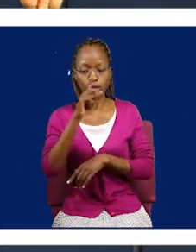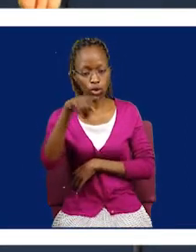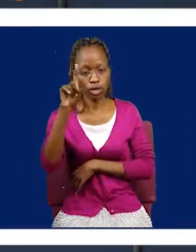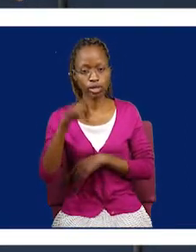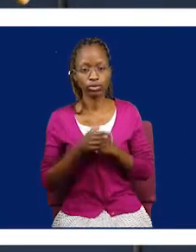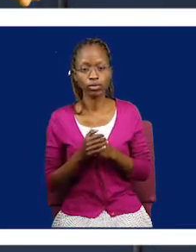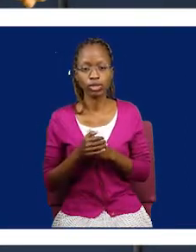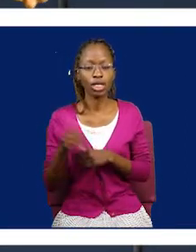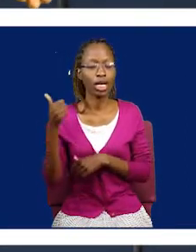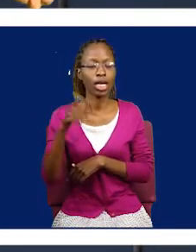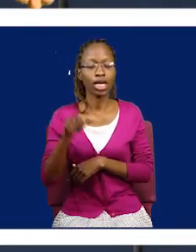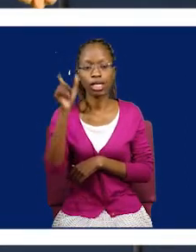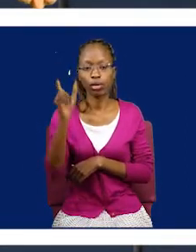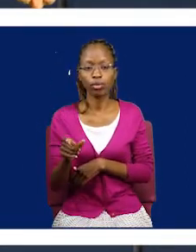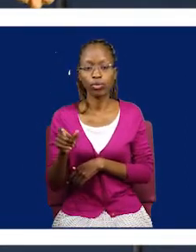Correct. For